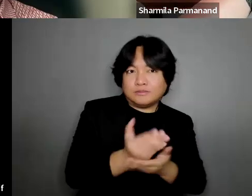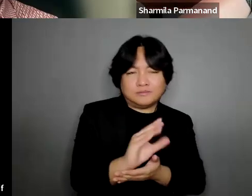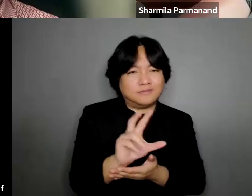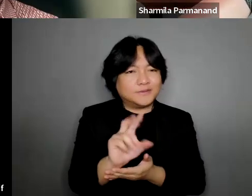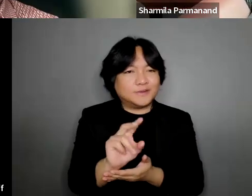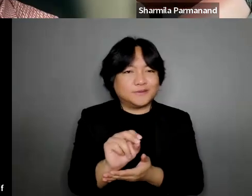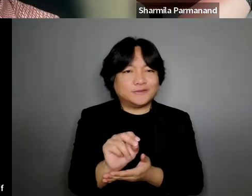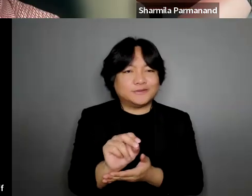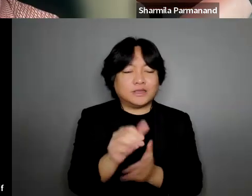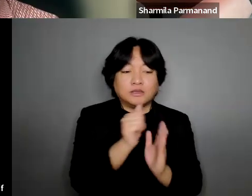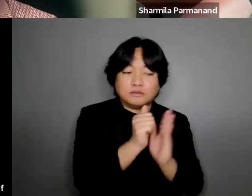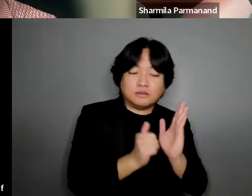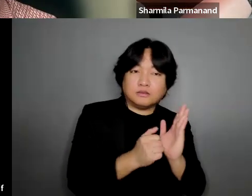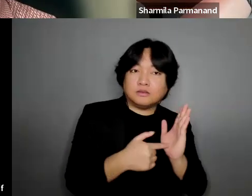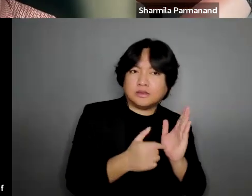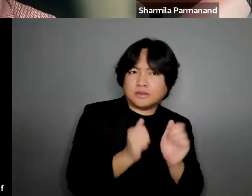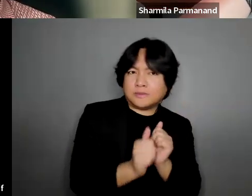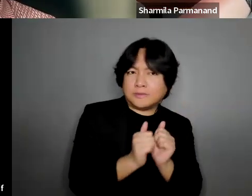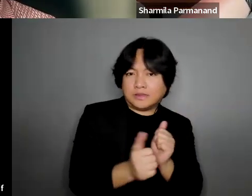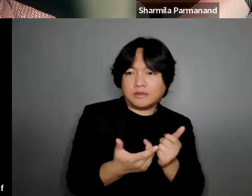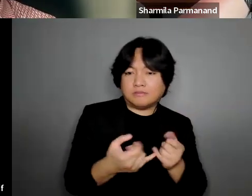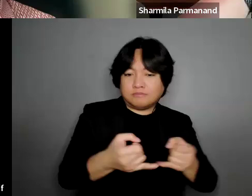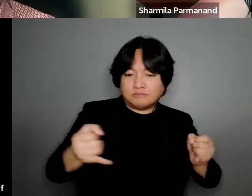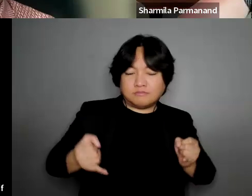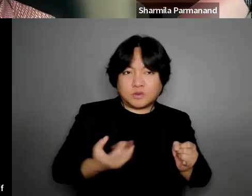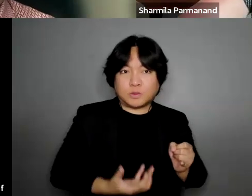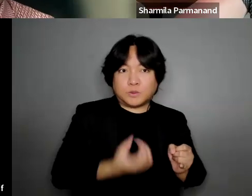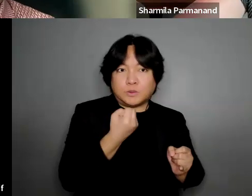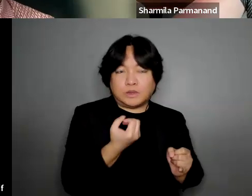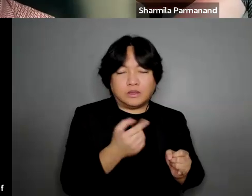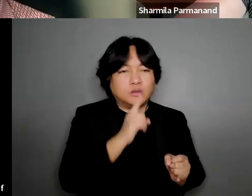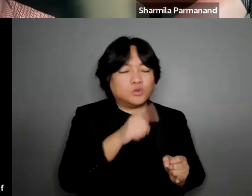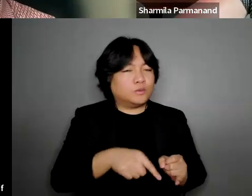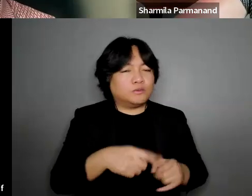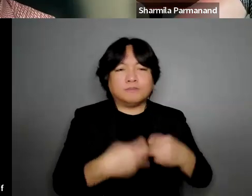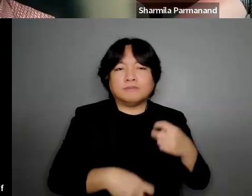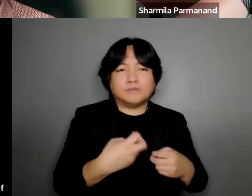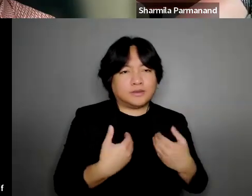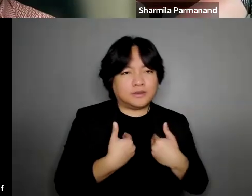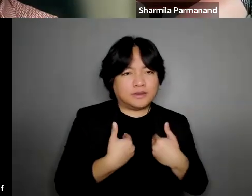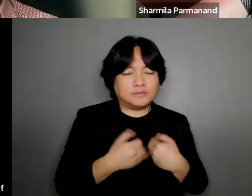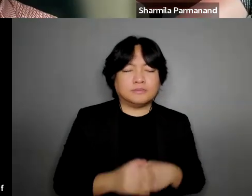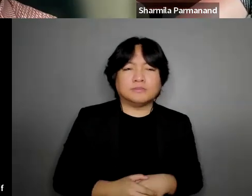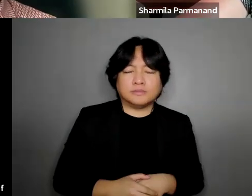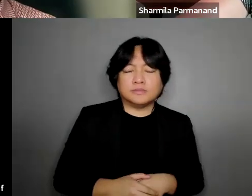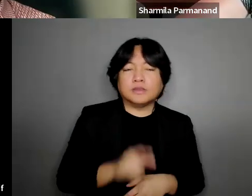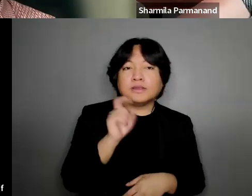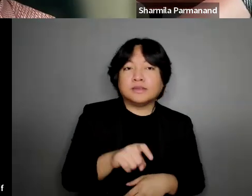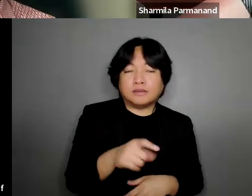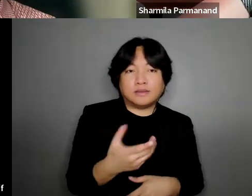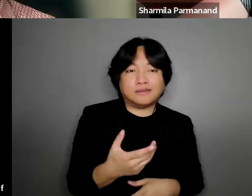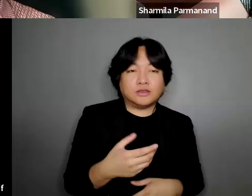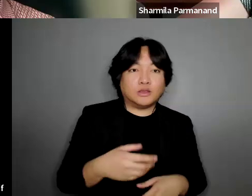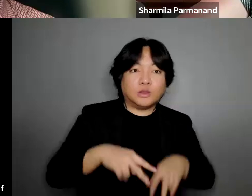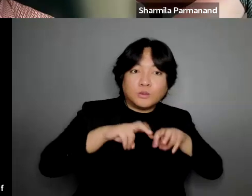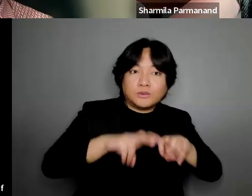nature of academia is extraction. Inherent in the nature of academia is simplification in order to represent. Hindi talaga